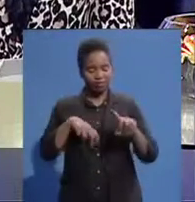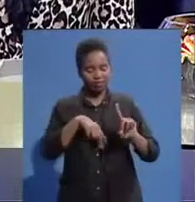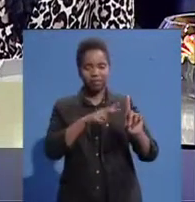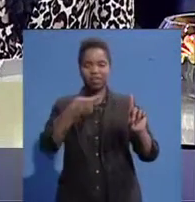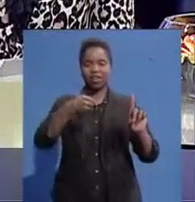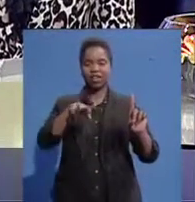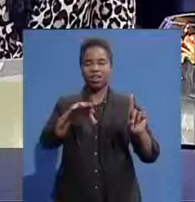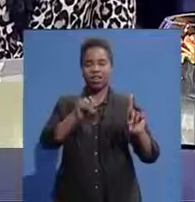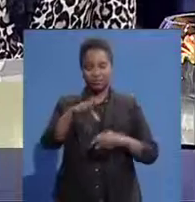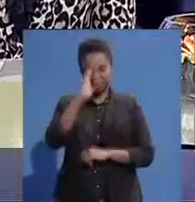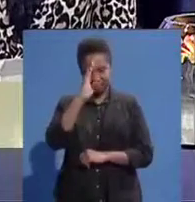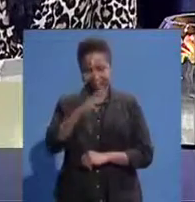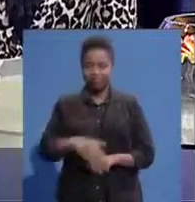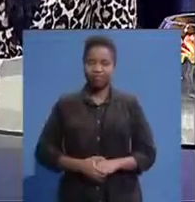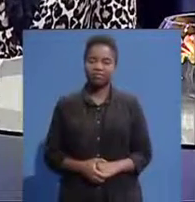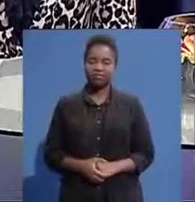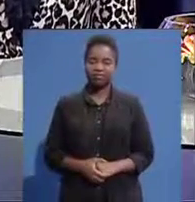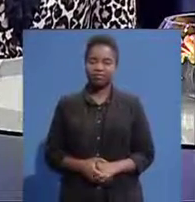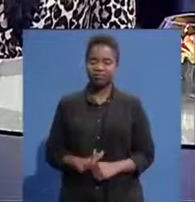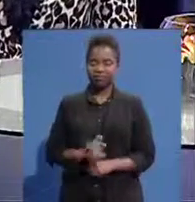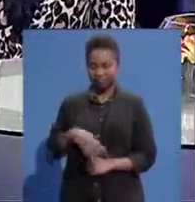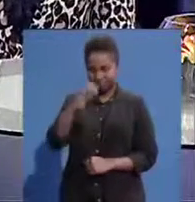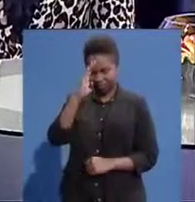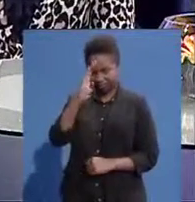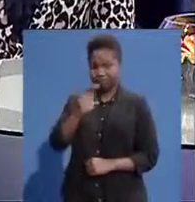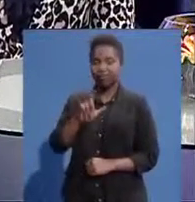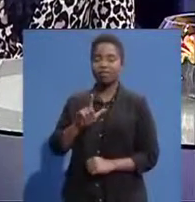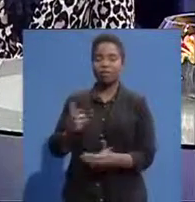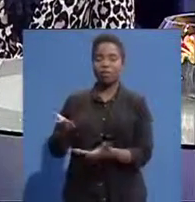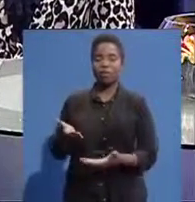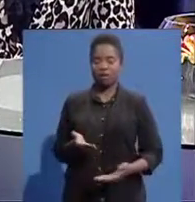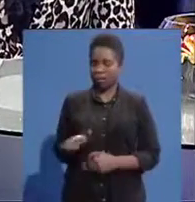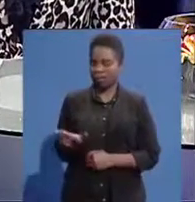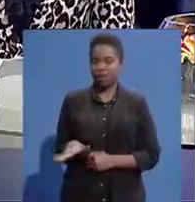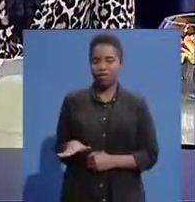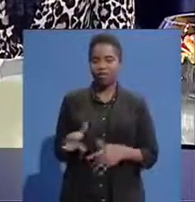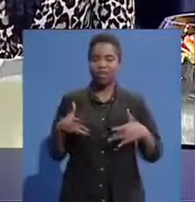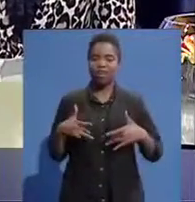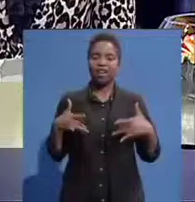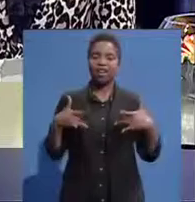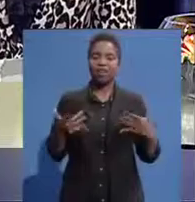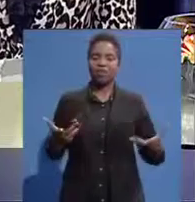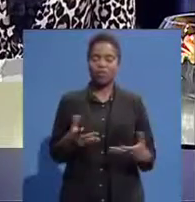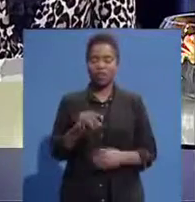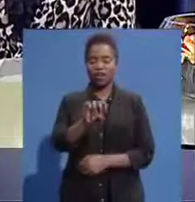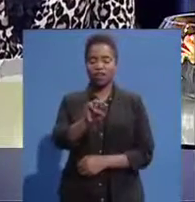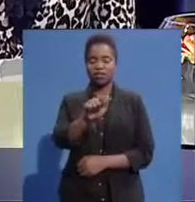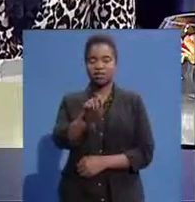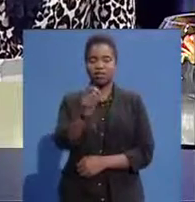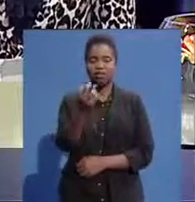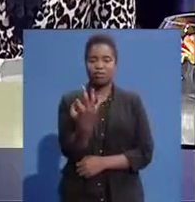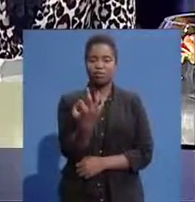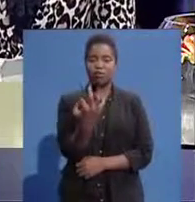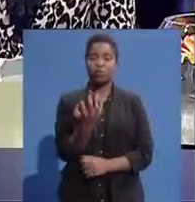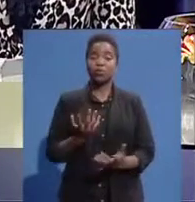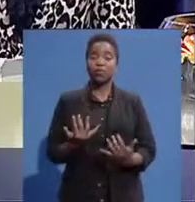am Masitaba Mdolo. And I'm Eloise Cupido. Welcome to this afternoon's edition of Live on 3. Today was the